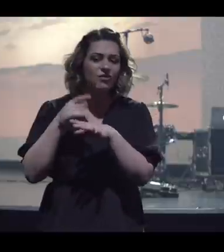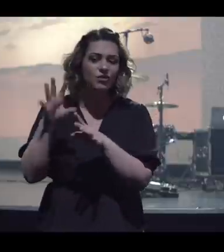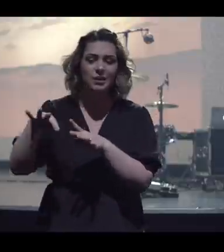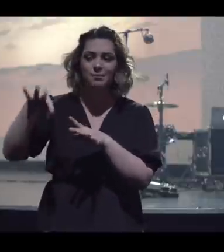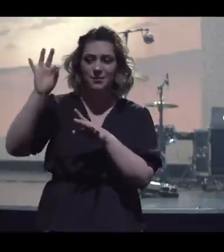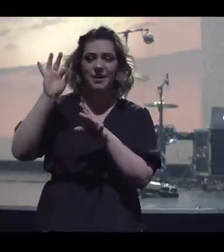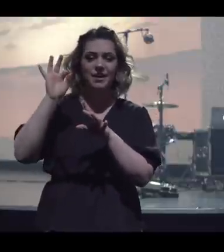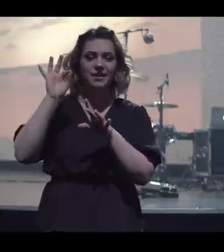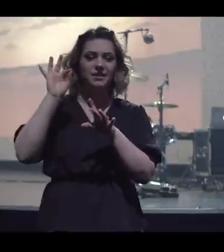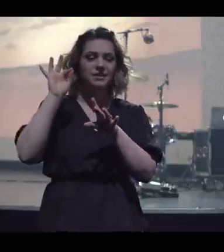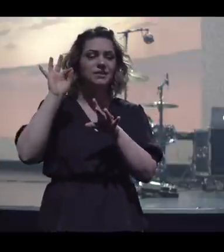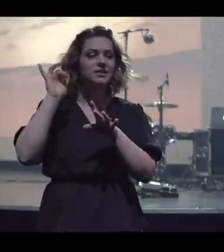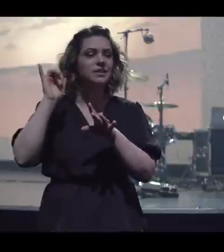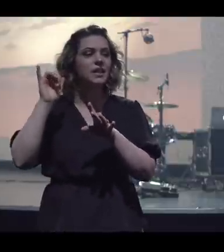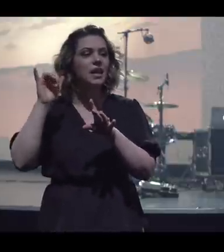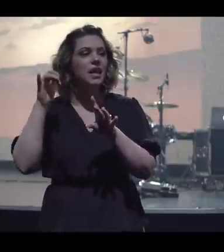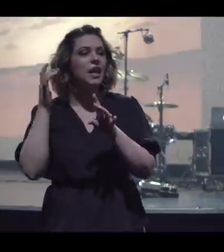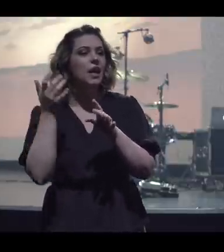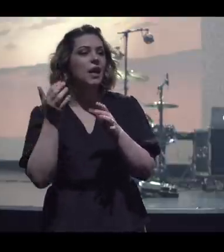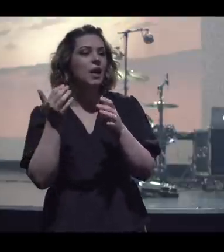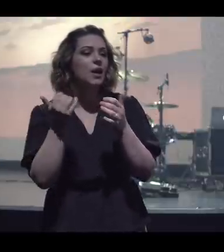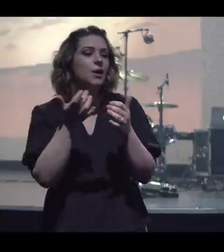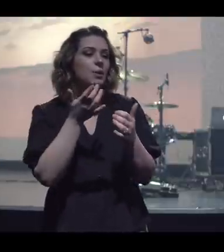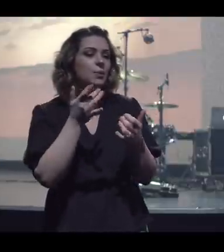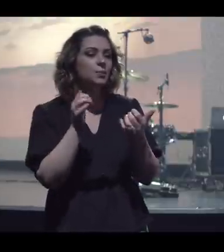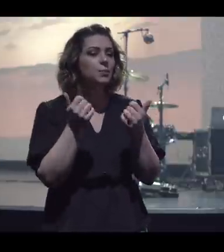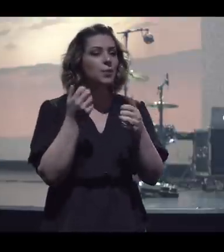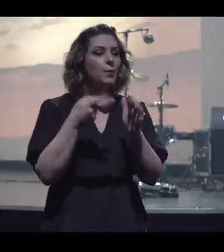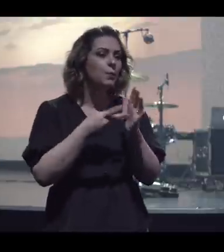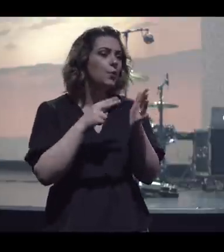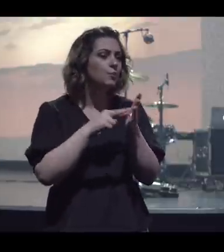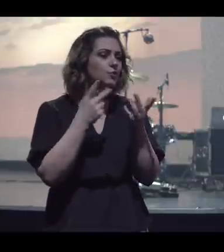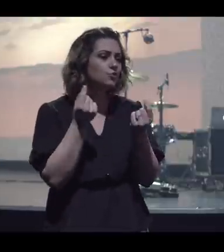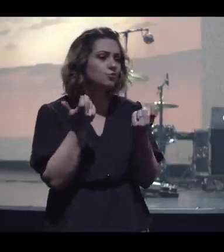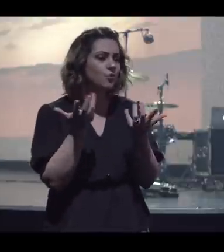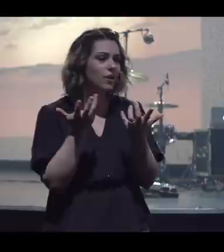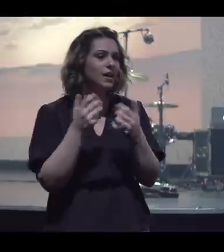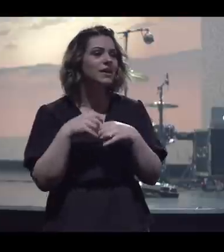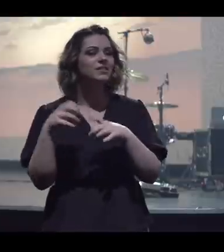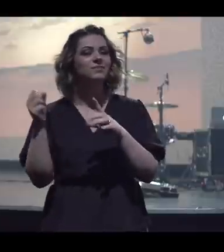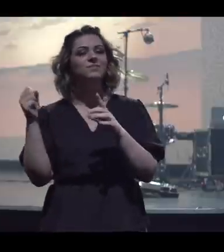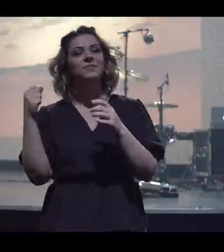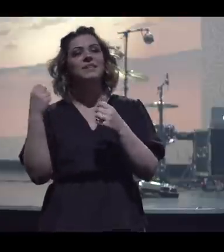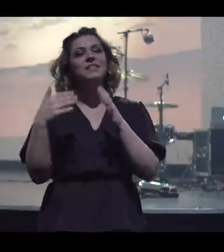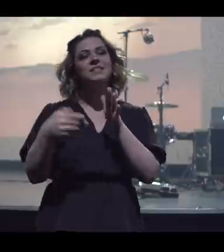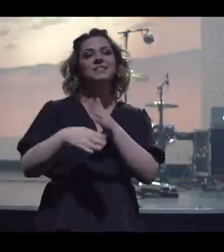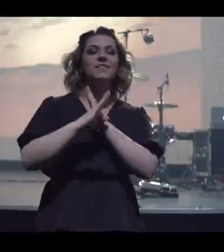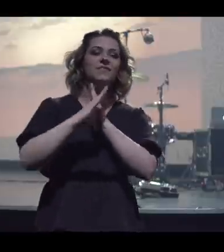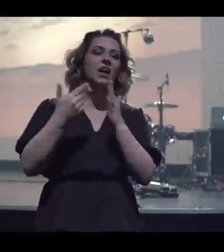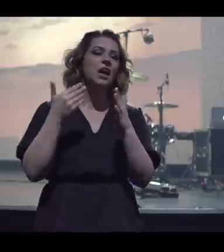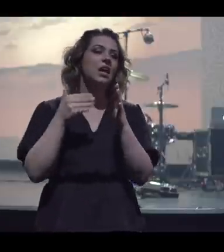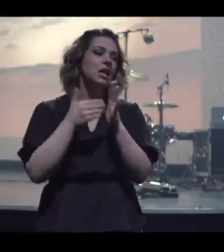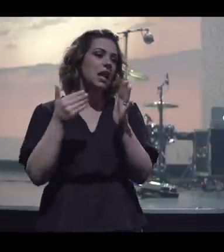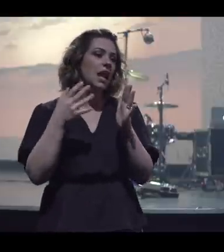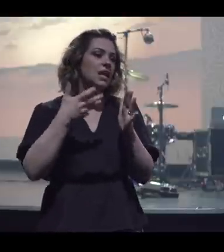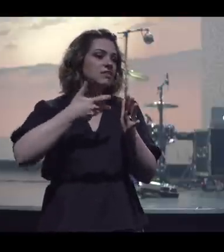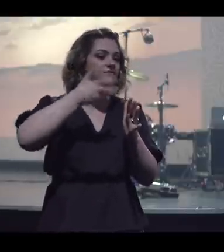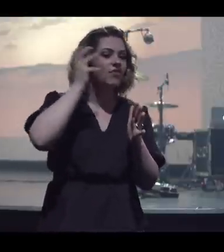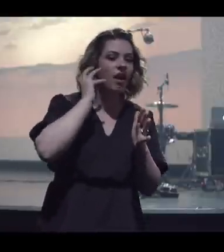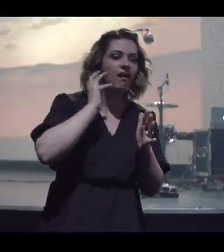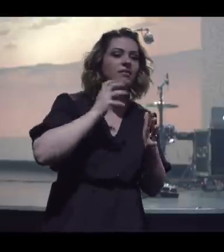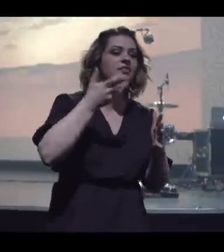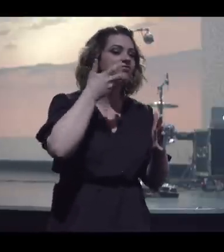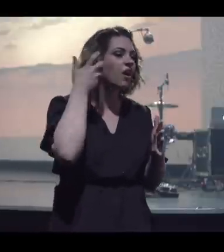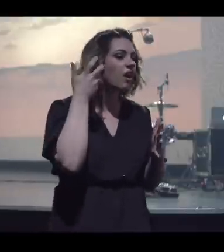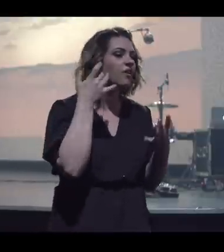Its primary purpose is to defend against predators, like lions and wolves, tigers and bears, oh my. But